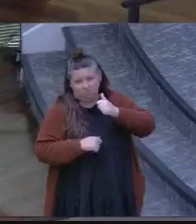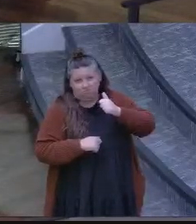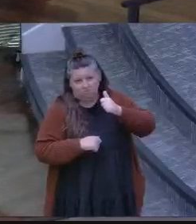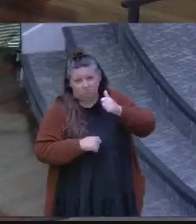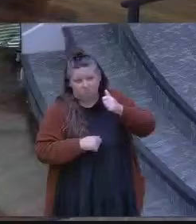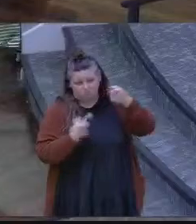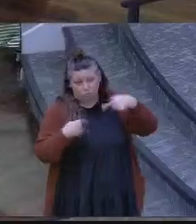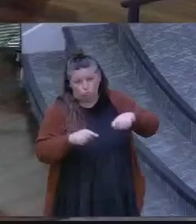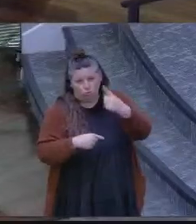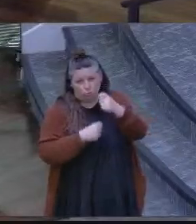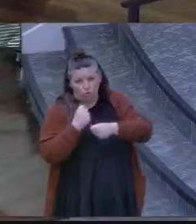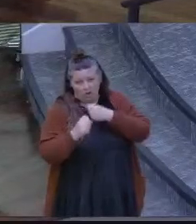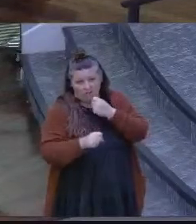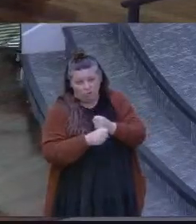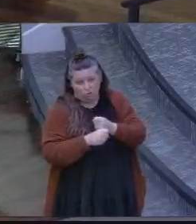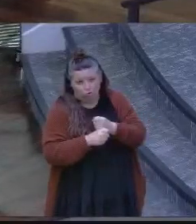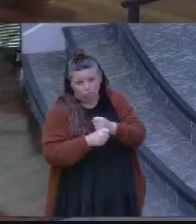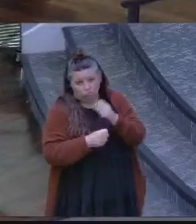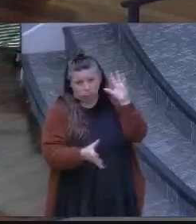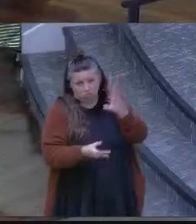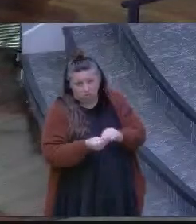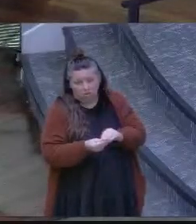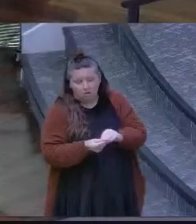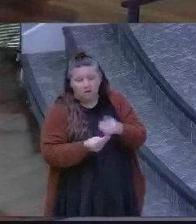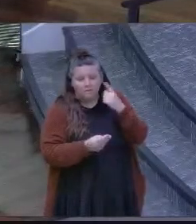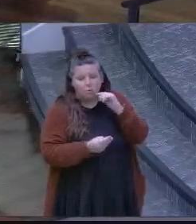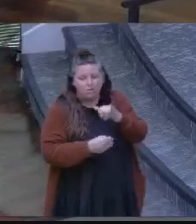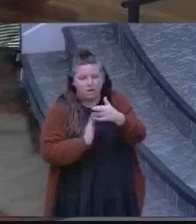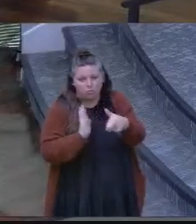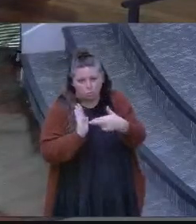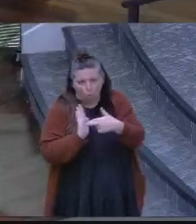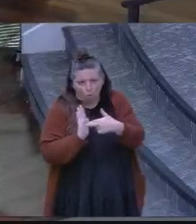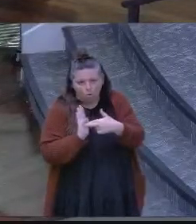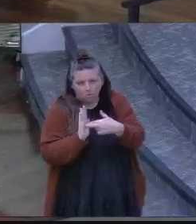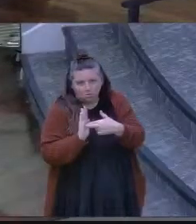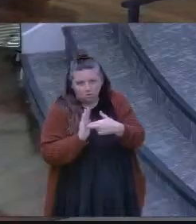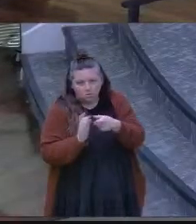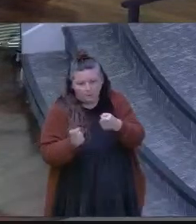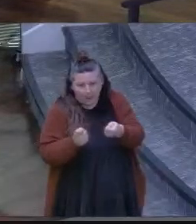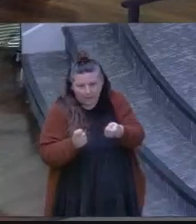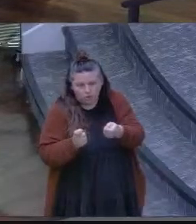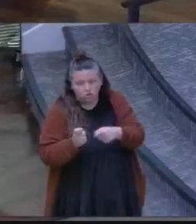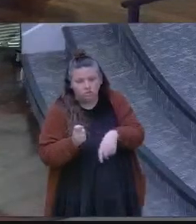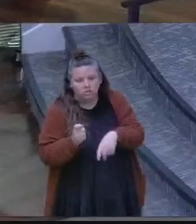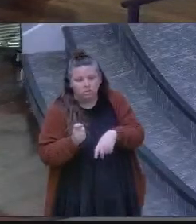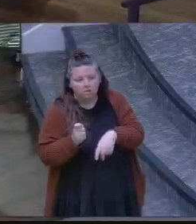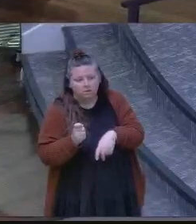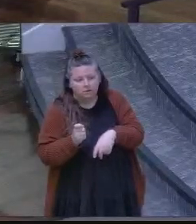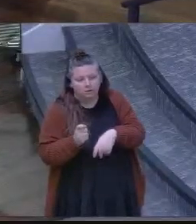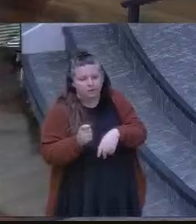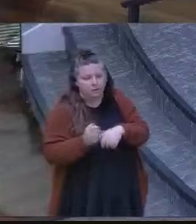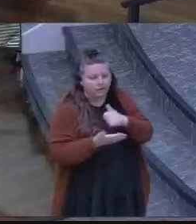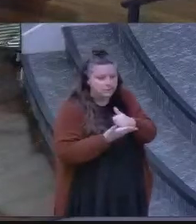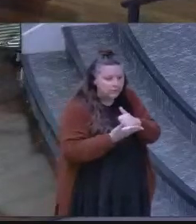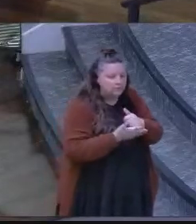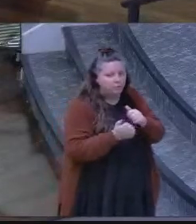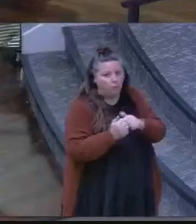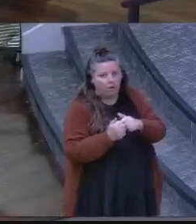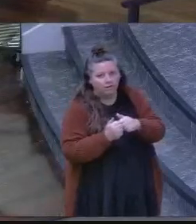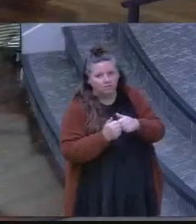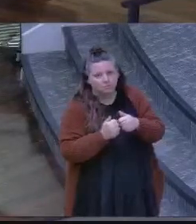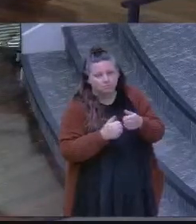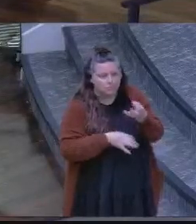year for that role to manage, assist with ESS, with substitutes and all of that